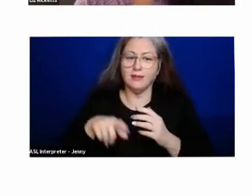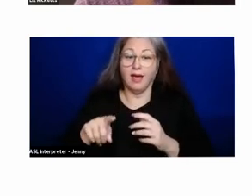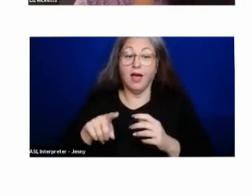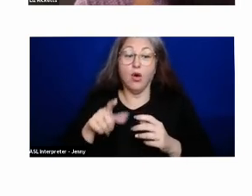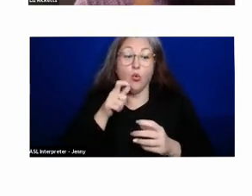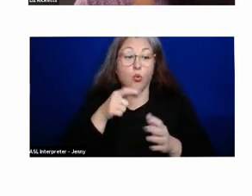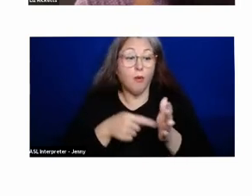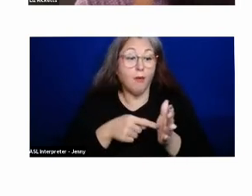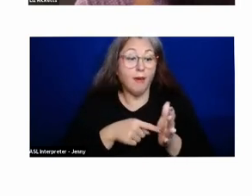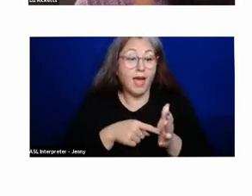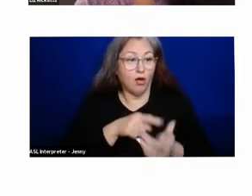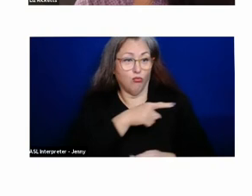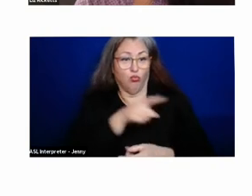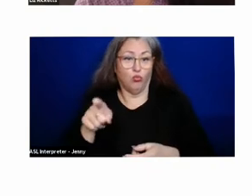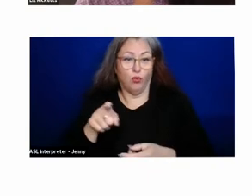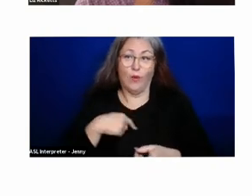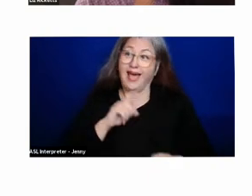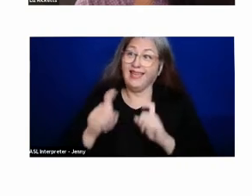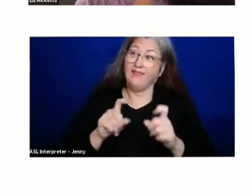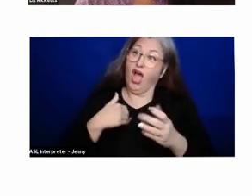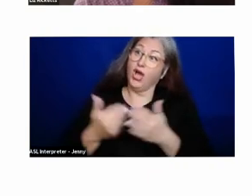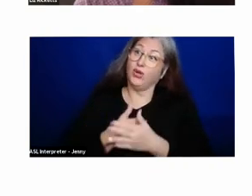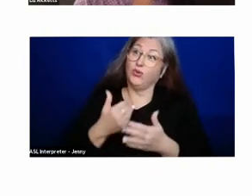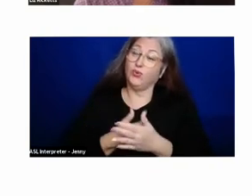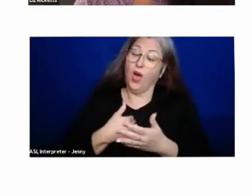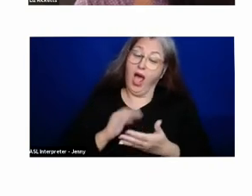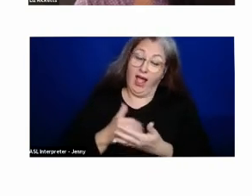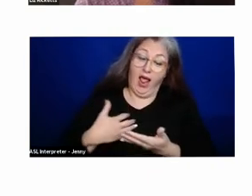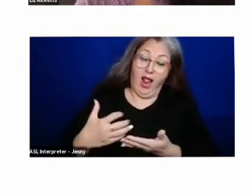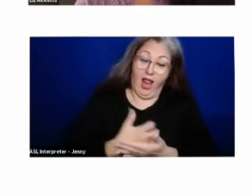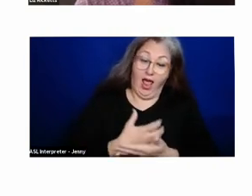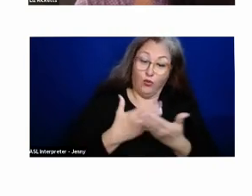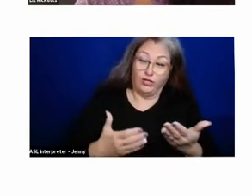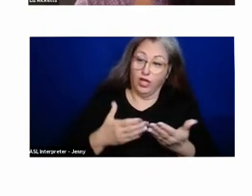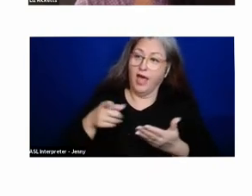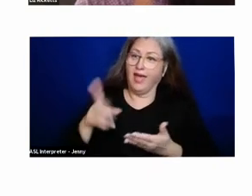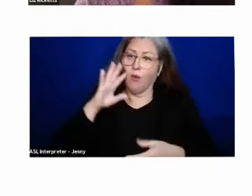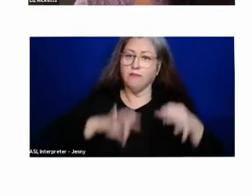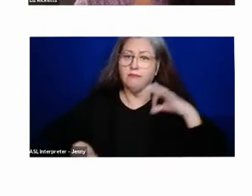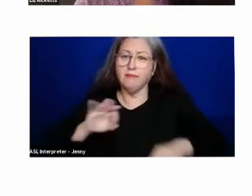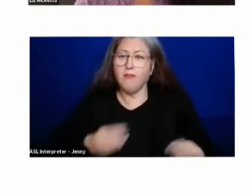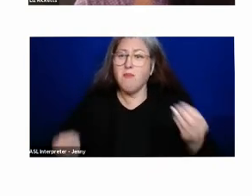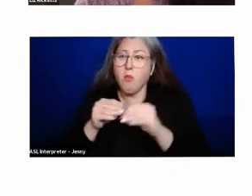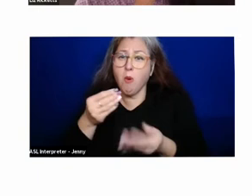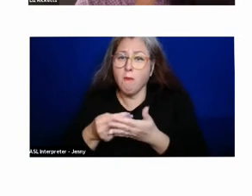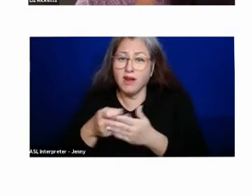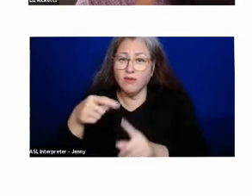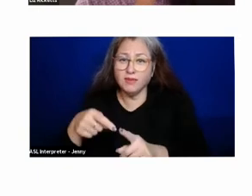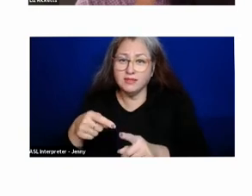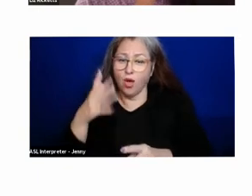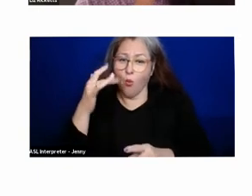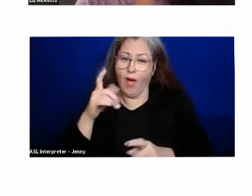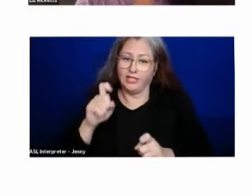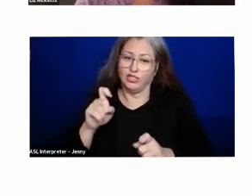why should we be handing over our used stuff, our collective resources, and allowing them to make more money off of it? Why should we maintain